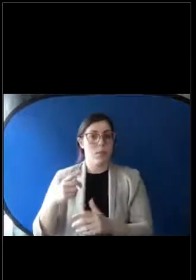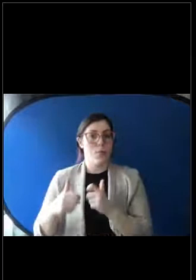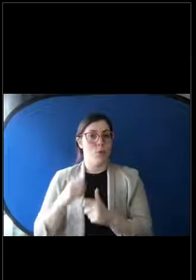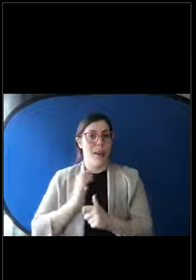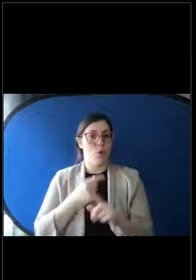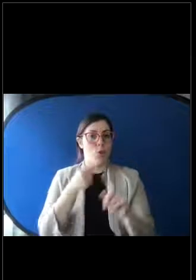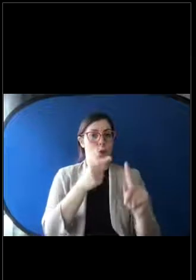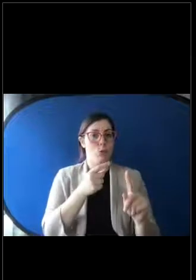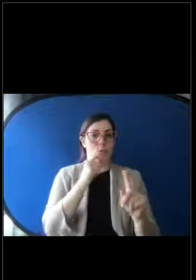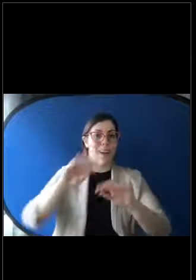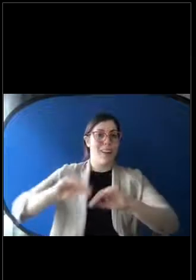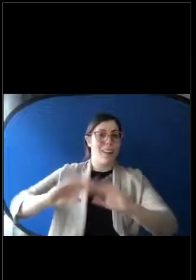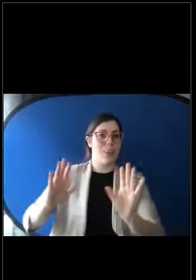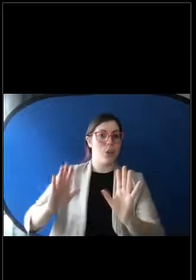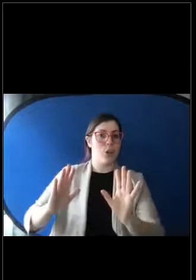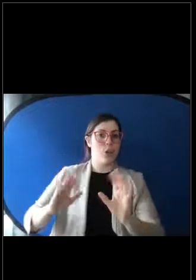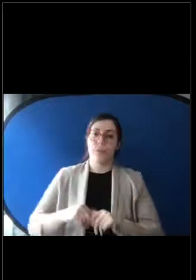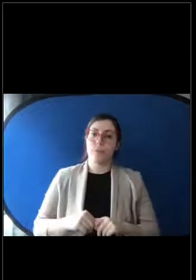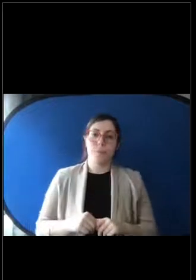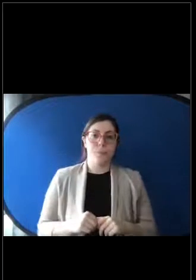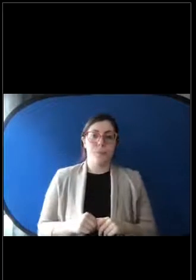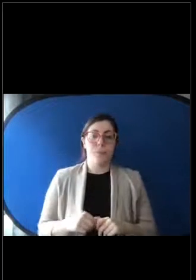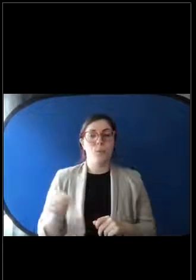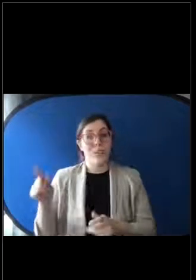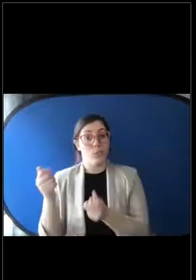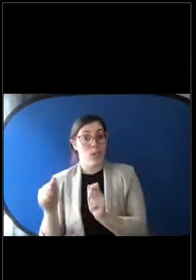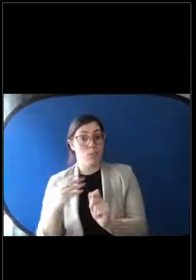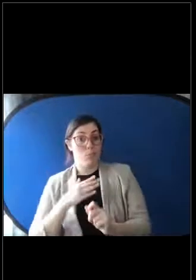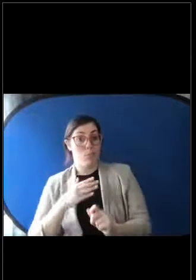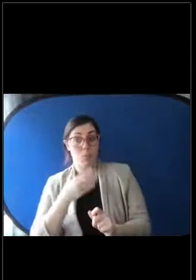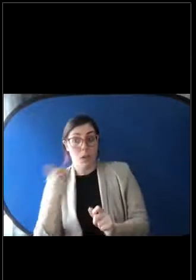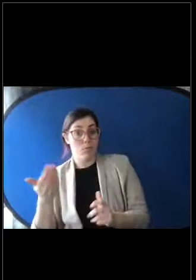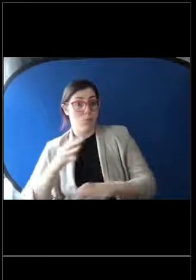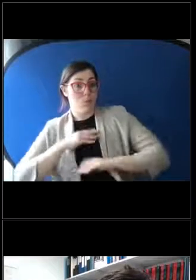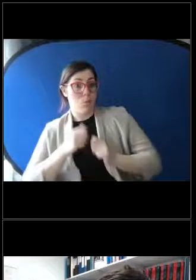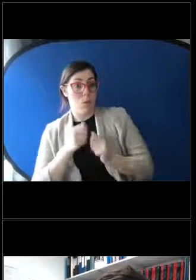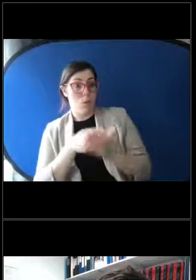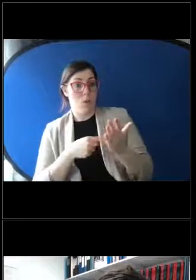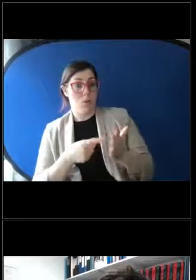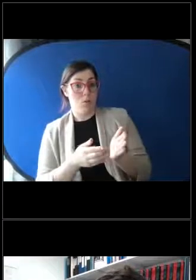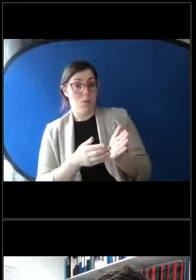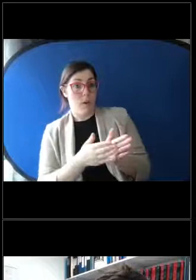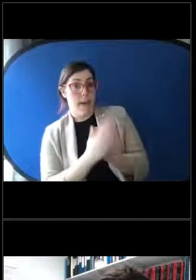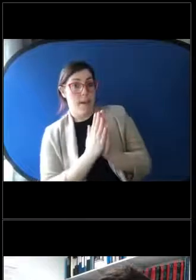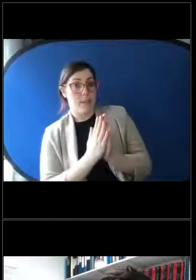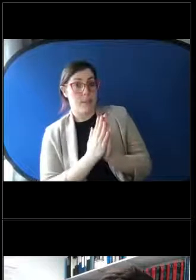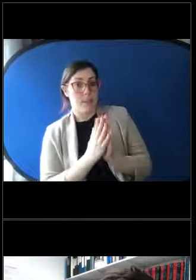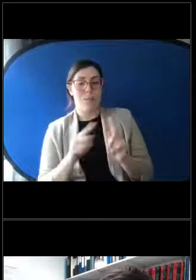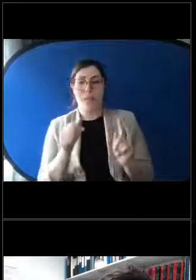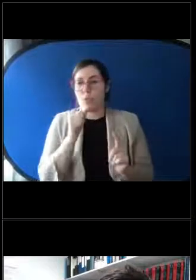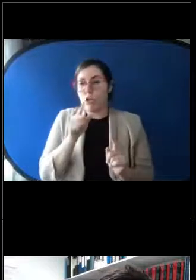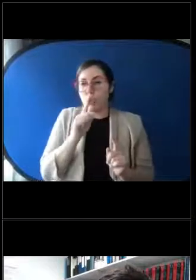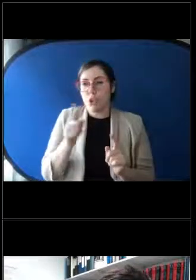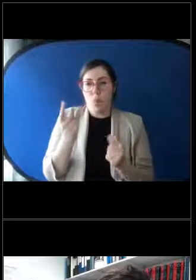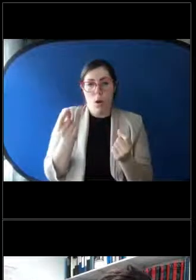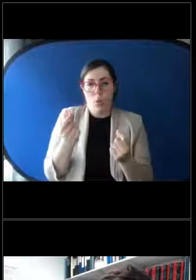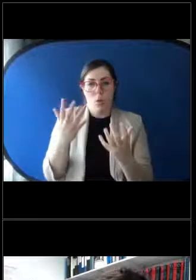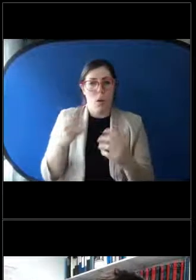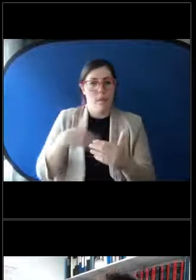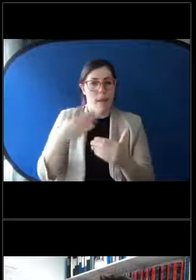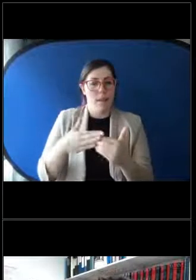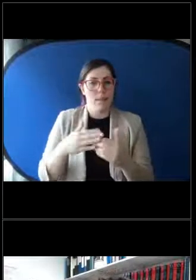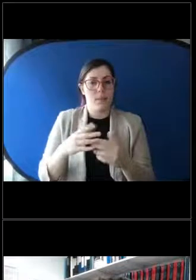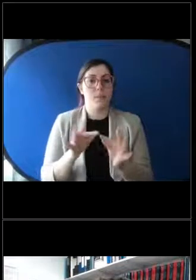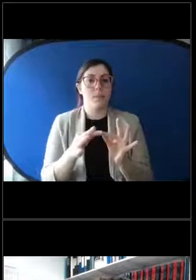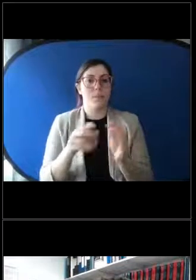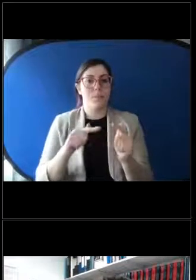not clear. And so they did their best to get us there, but we didn't know where it was that we actually wanted to go, and that was our fault.